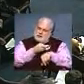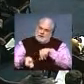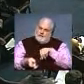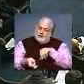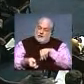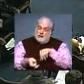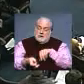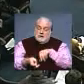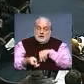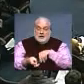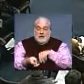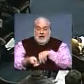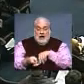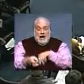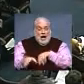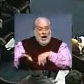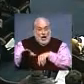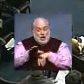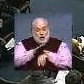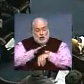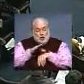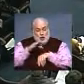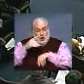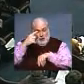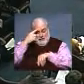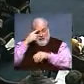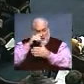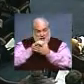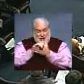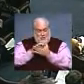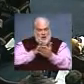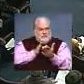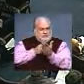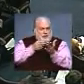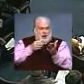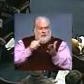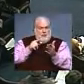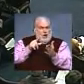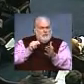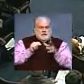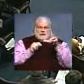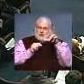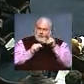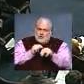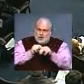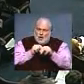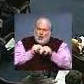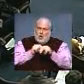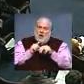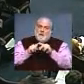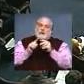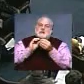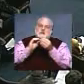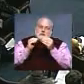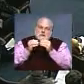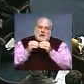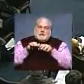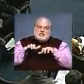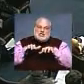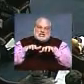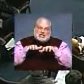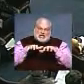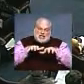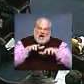perception that we're against apartments. We're not against apartments. I've said this multiple times. We're against the density of apartments on